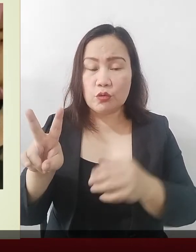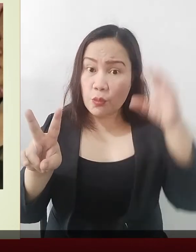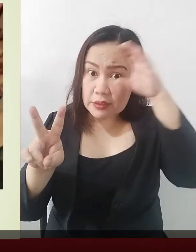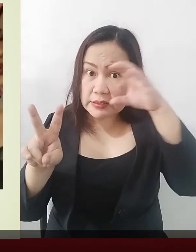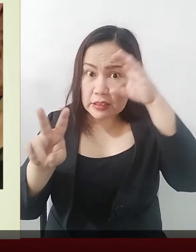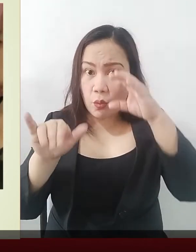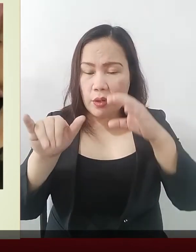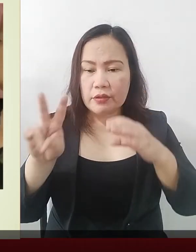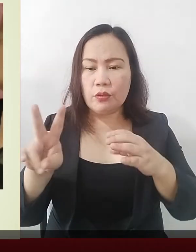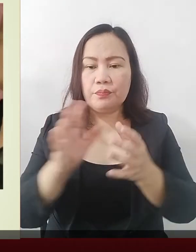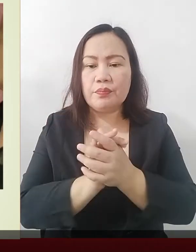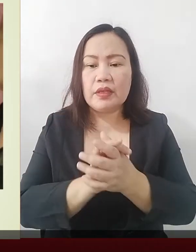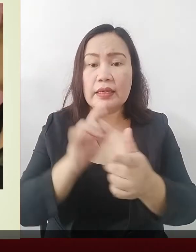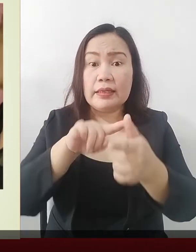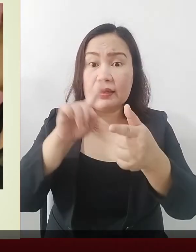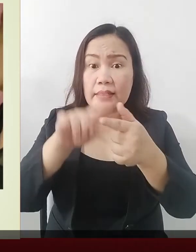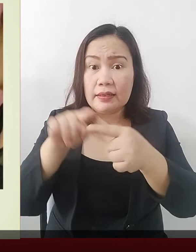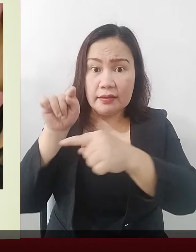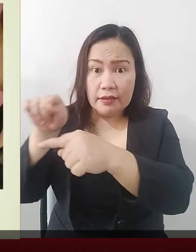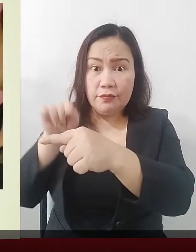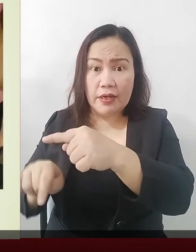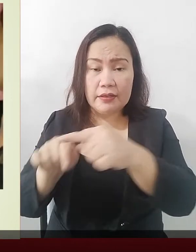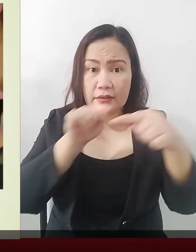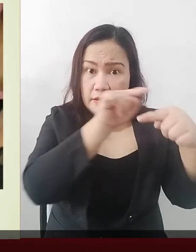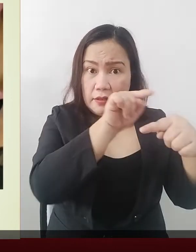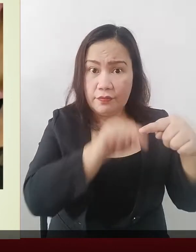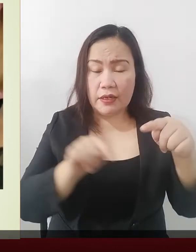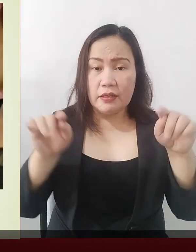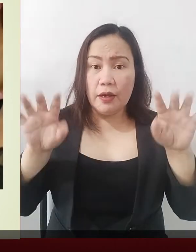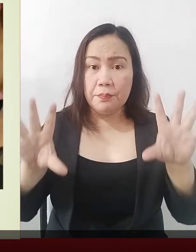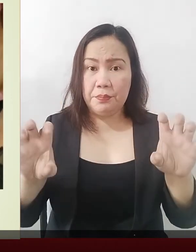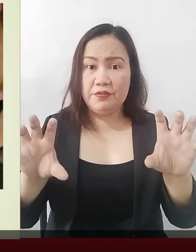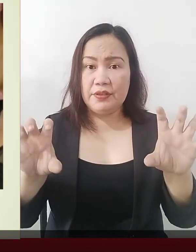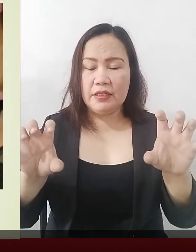2. Then divide both sides by 15.